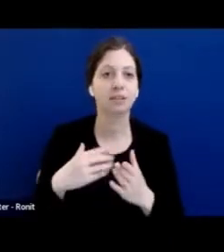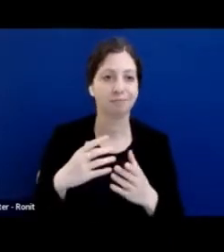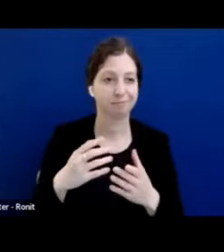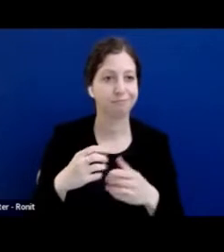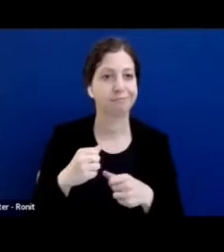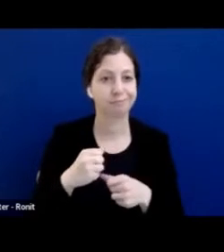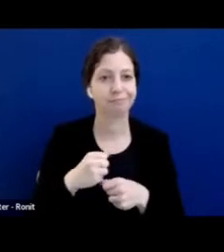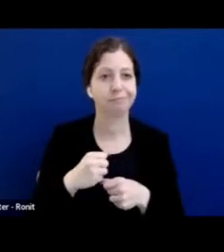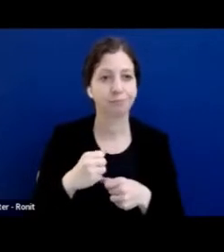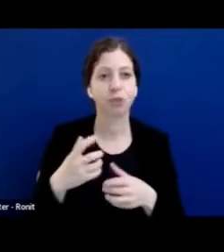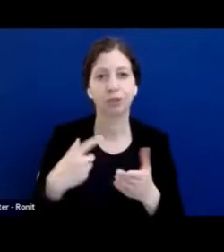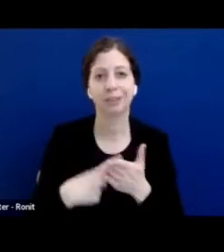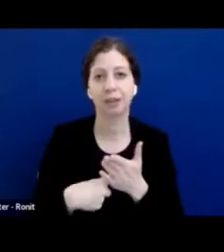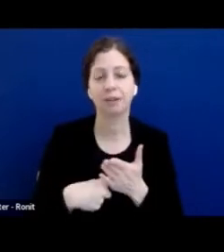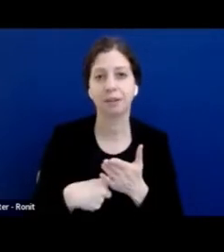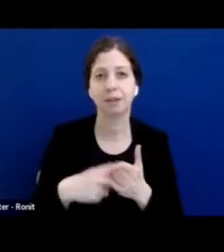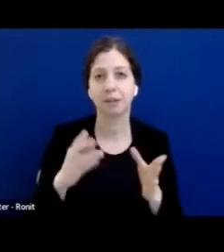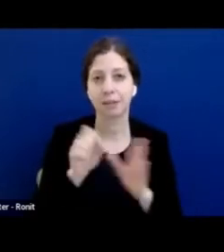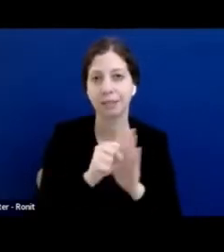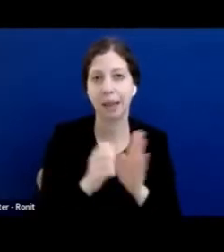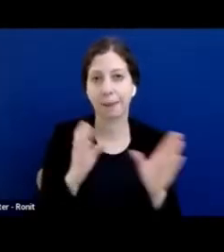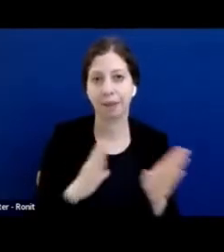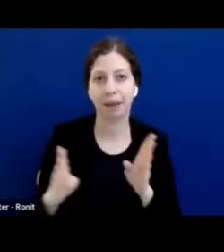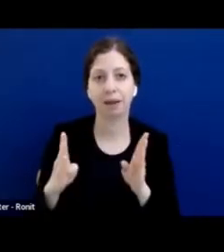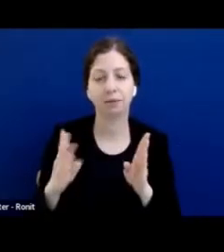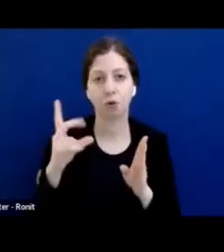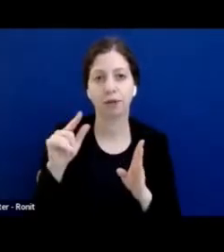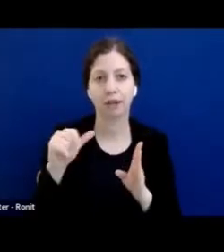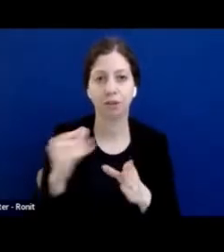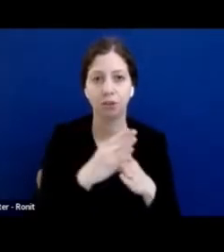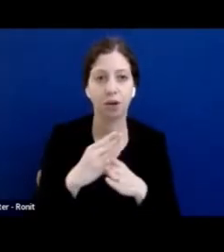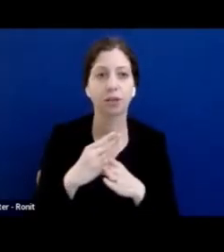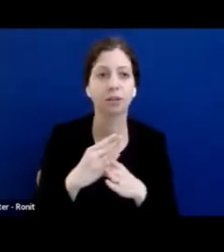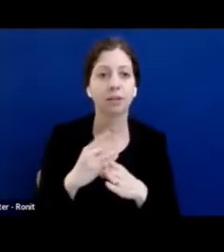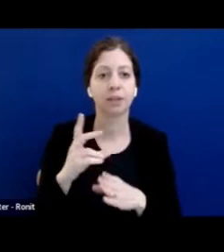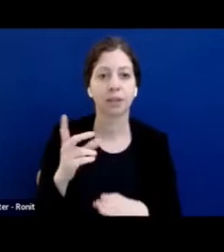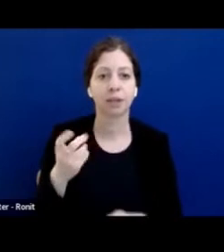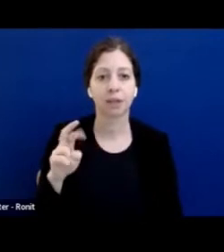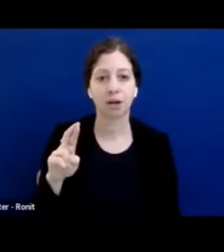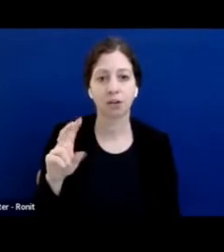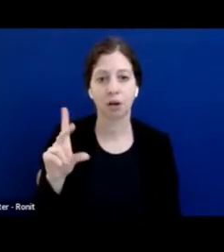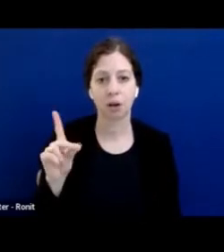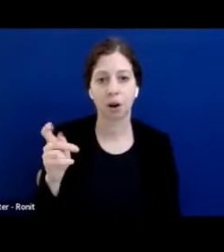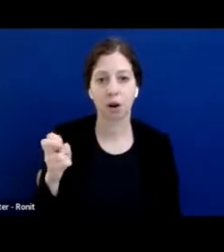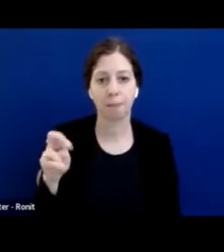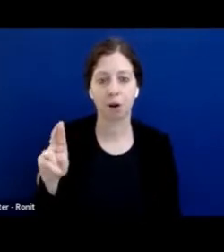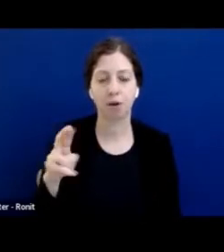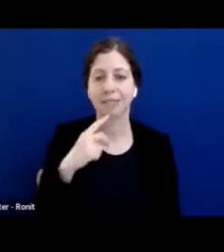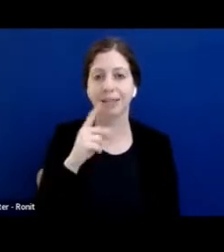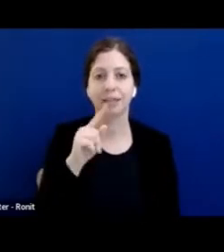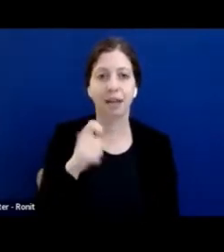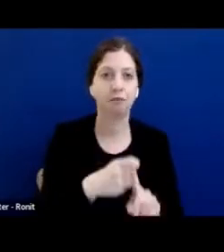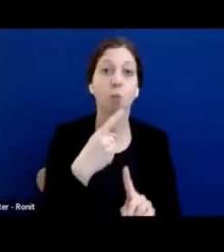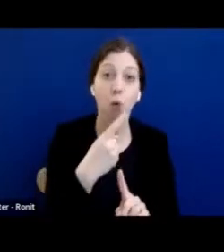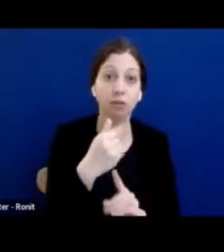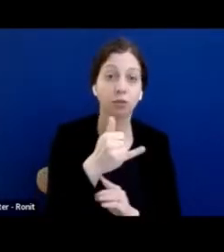the state plan for brain injury data sharing they're working on for us. Dr. Carmichael is adamant that data based on one source can be